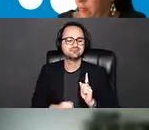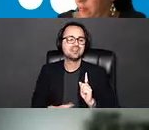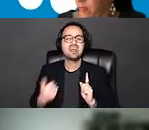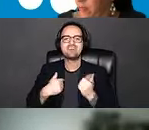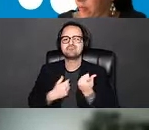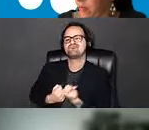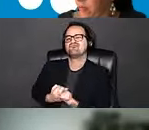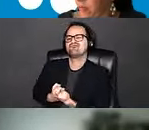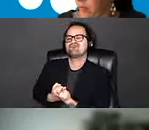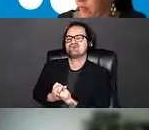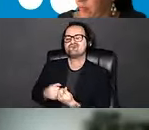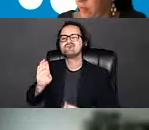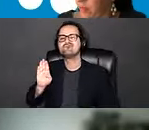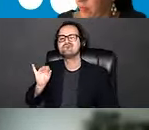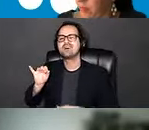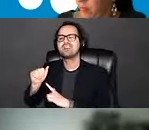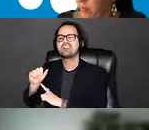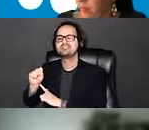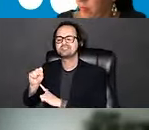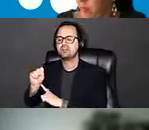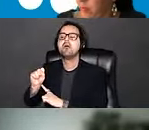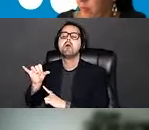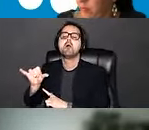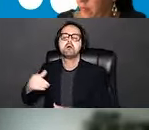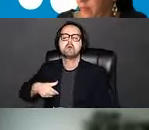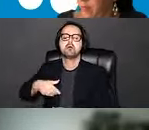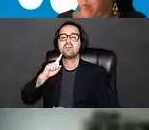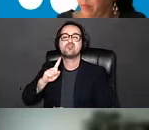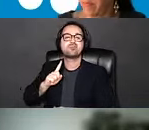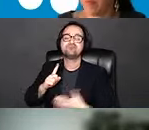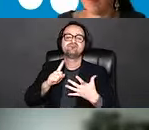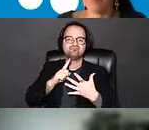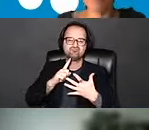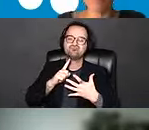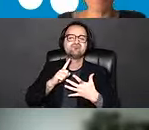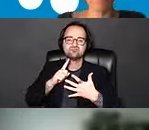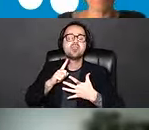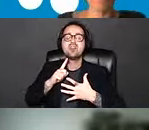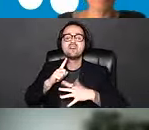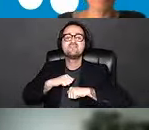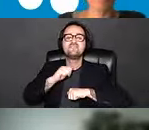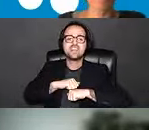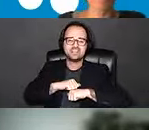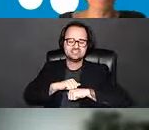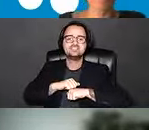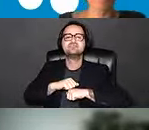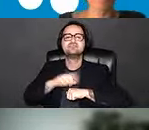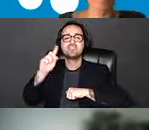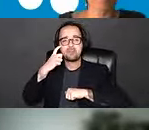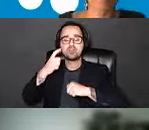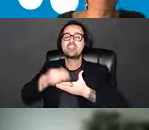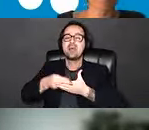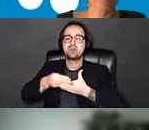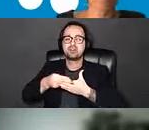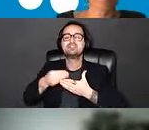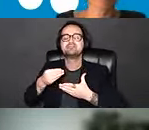bias. You can anticipate a bias to finite concrete capital infrastructure projects. A